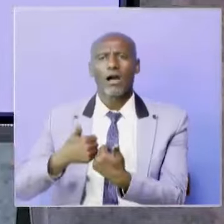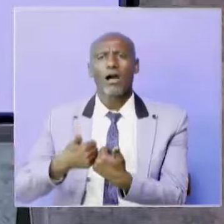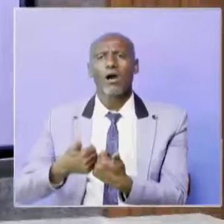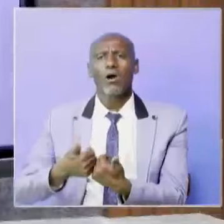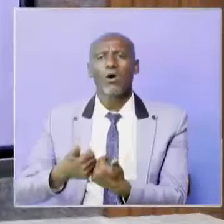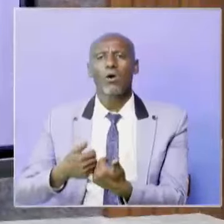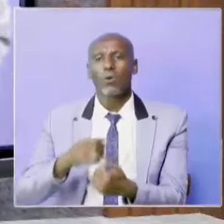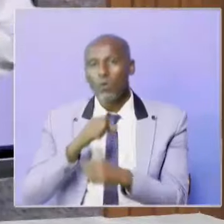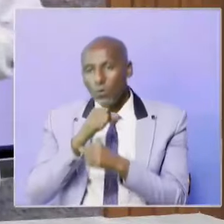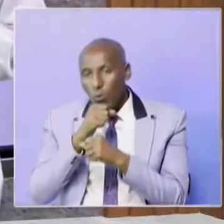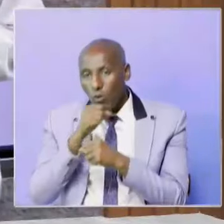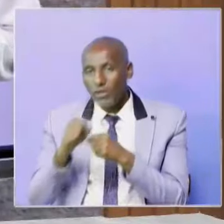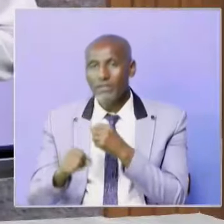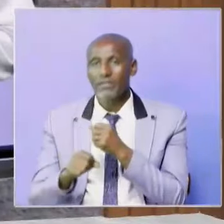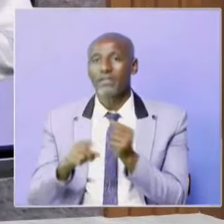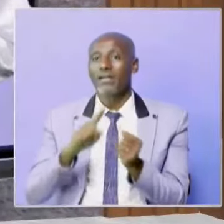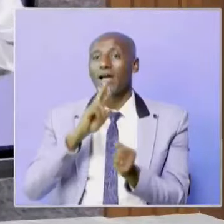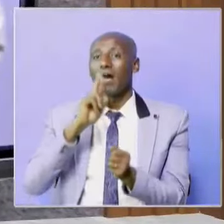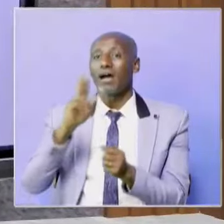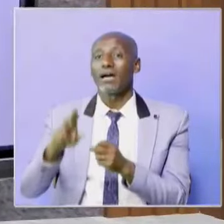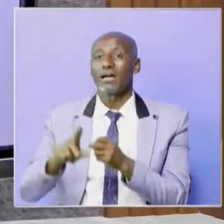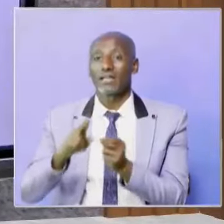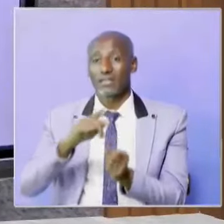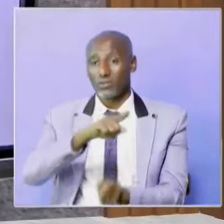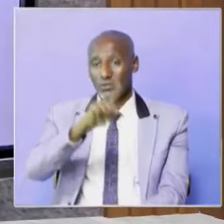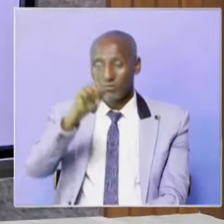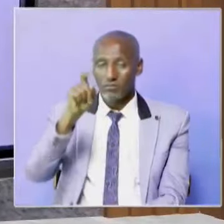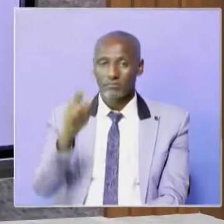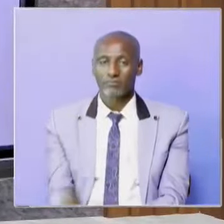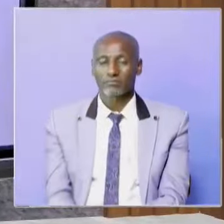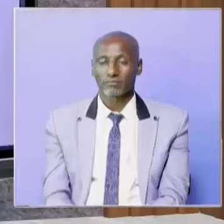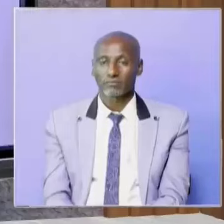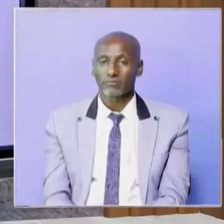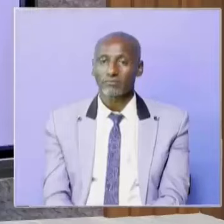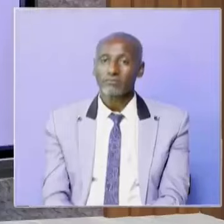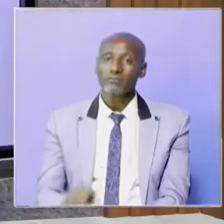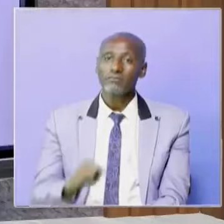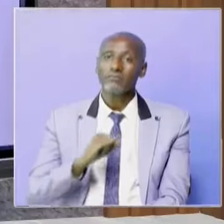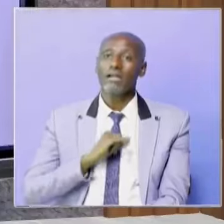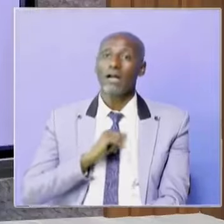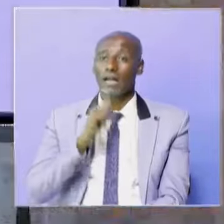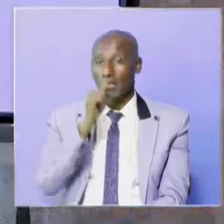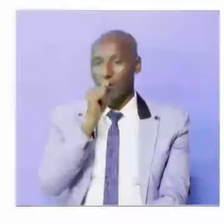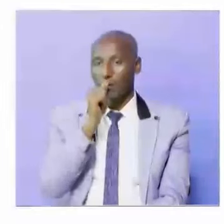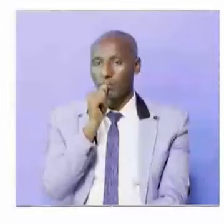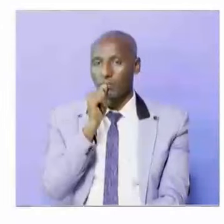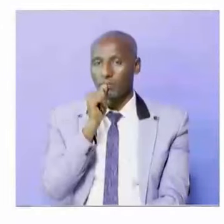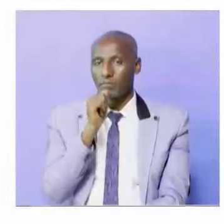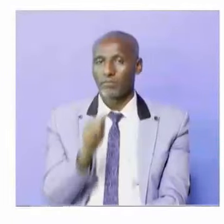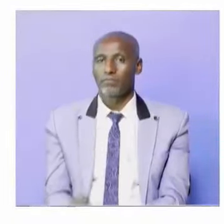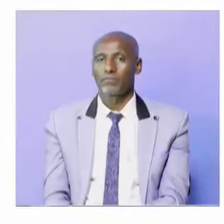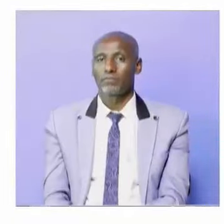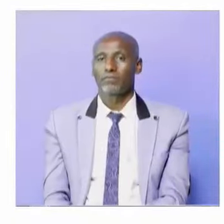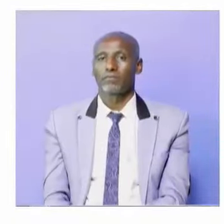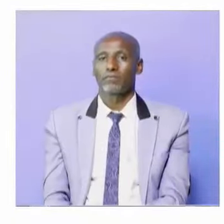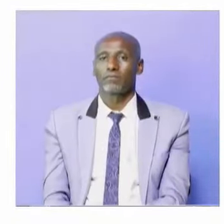How old are you? How old are you? Hailu maybe can say, I am